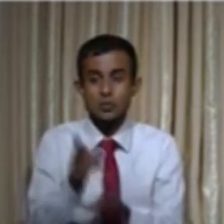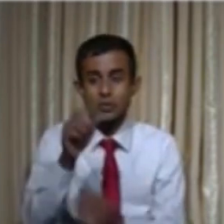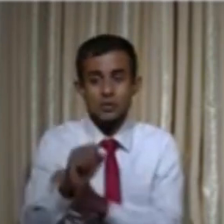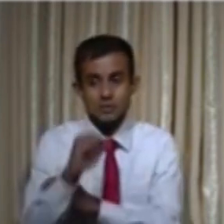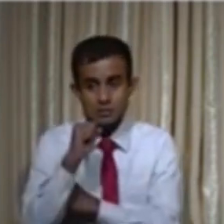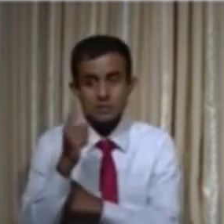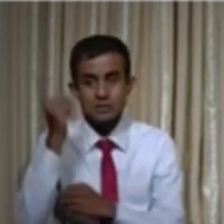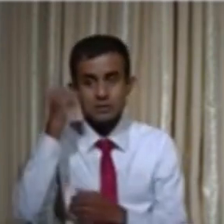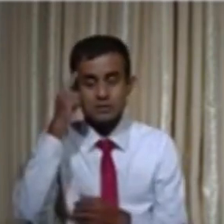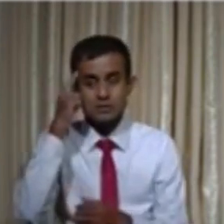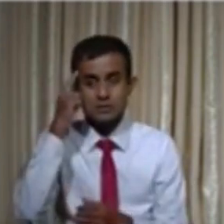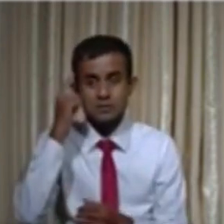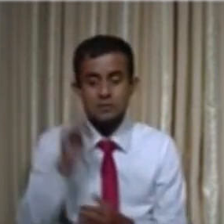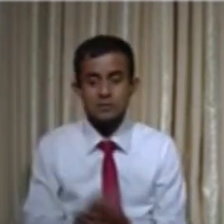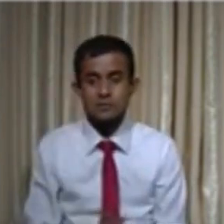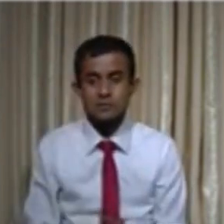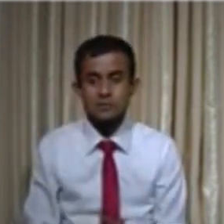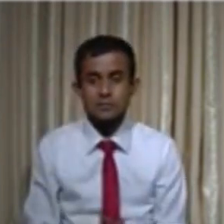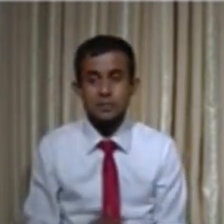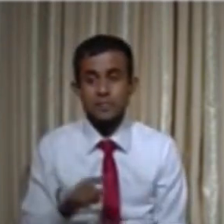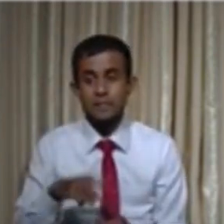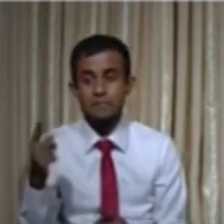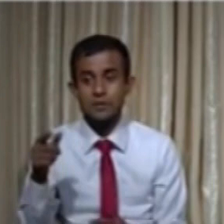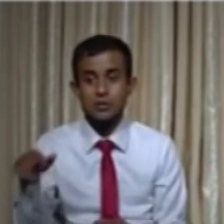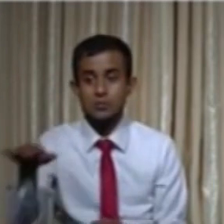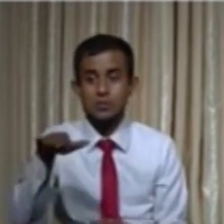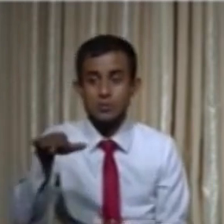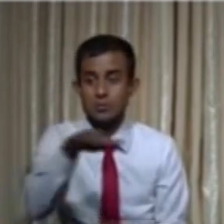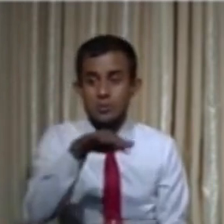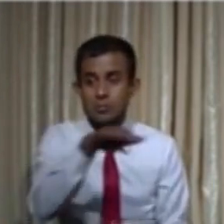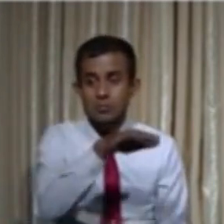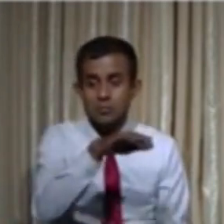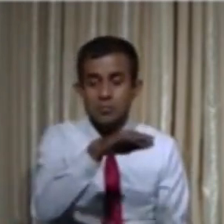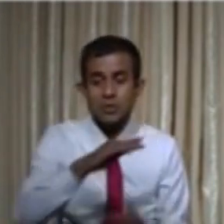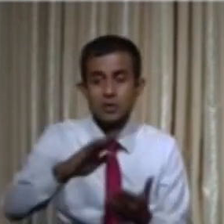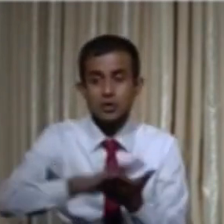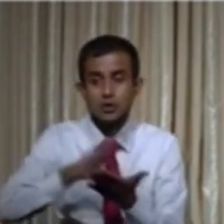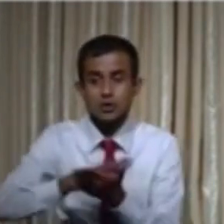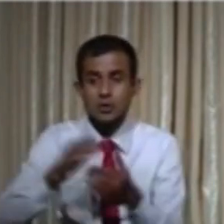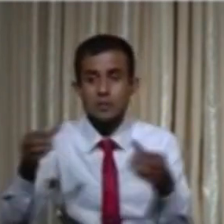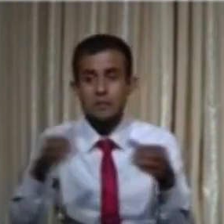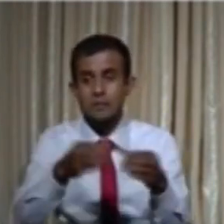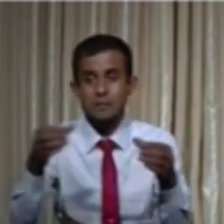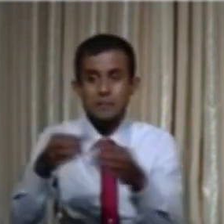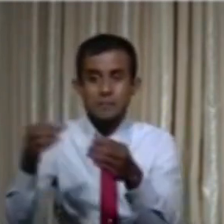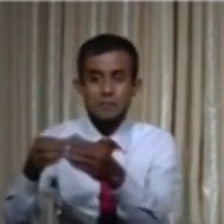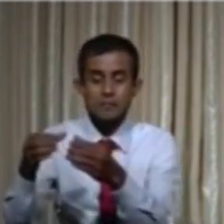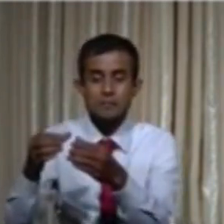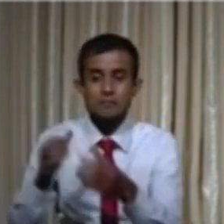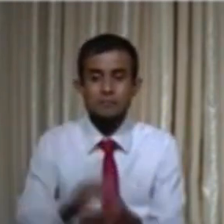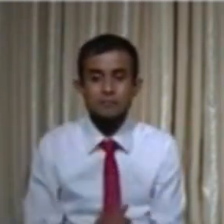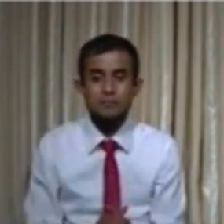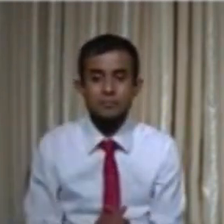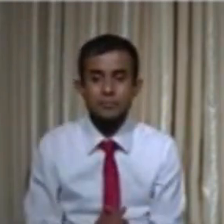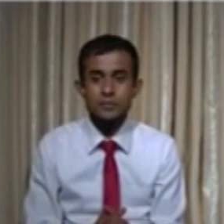really looking at the raw nature in which this government's policy, not only with regards